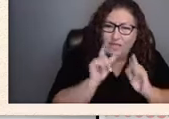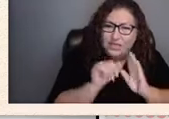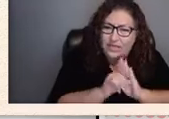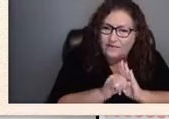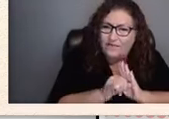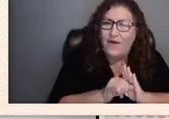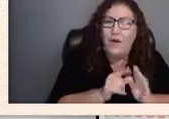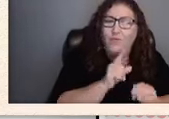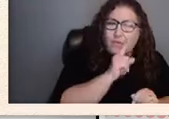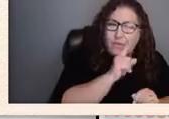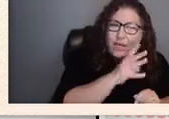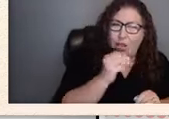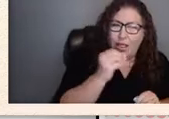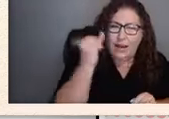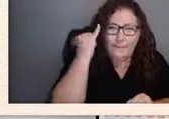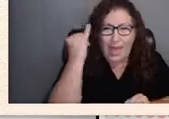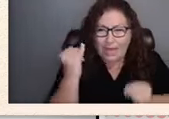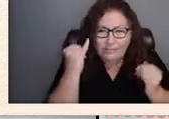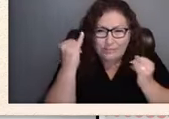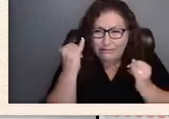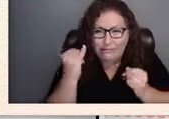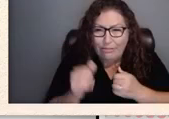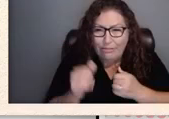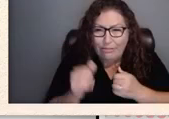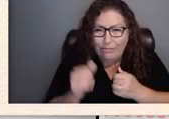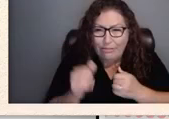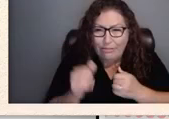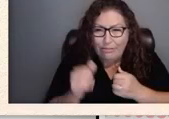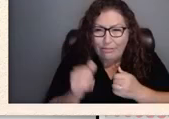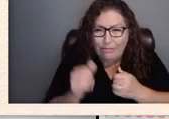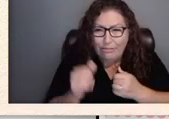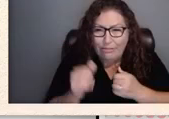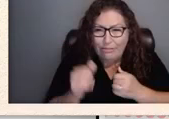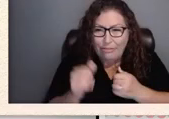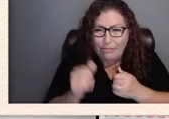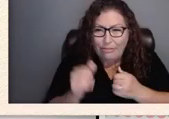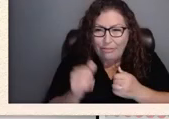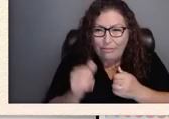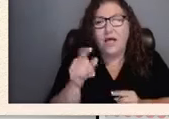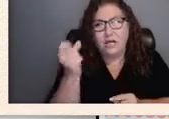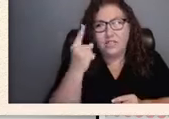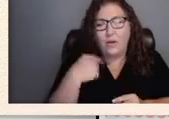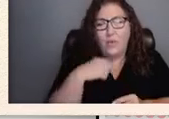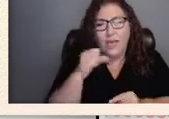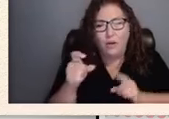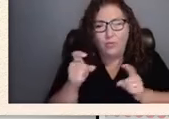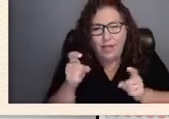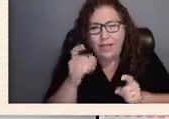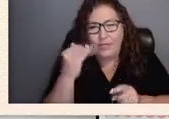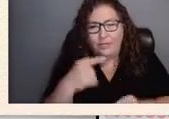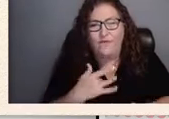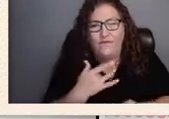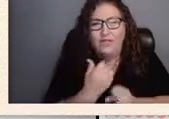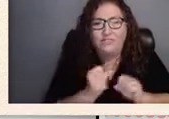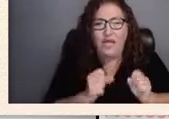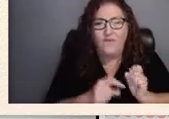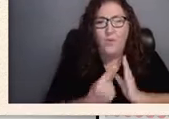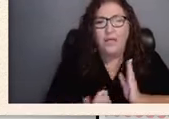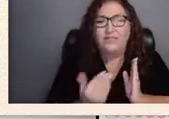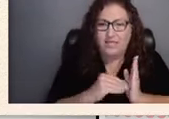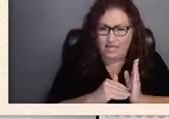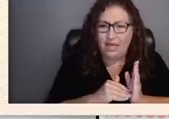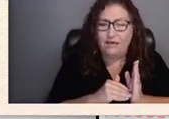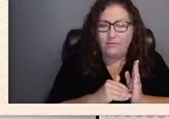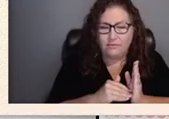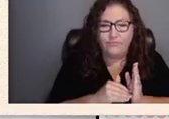and also to help navigate us to the understanding that we can regulate because we can feel safe once again in light of a